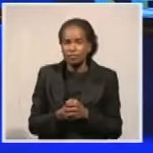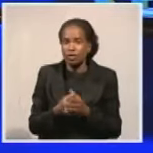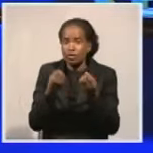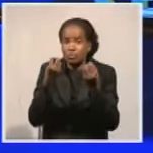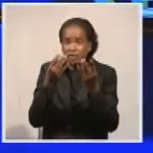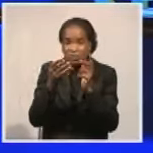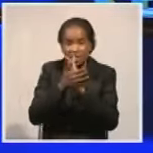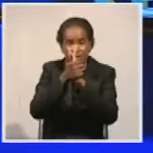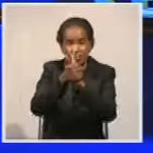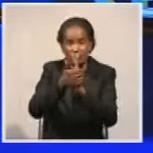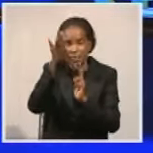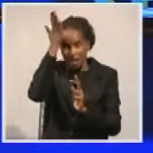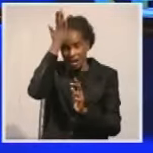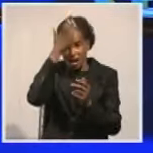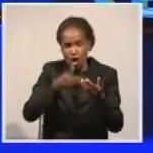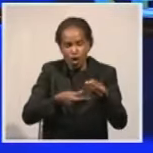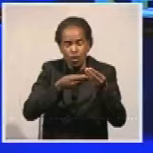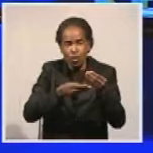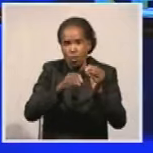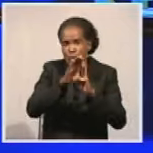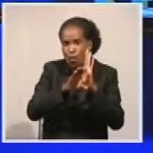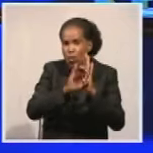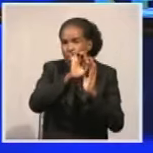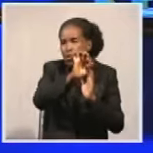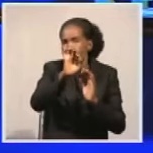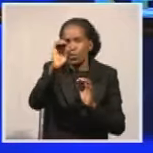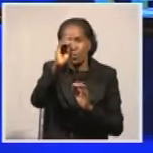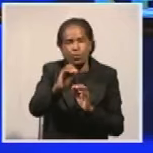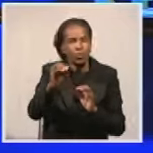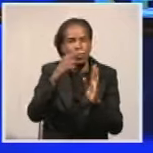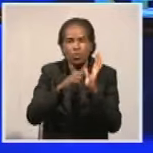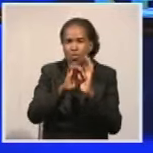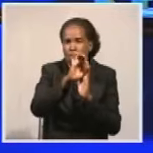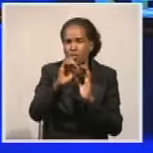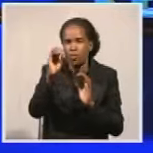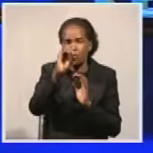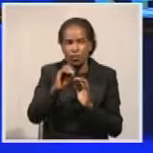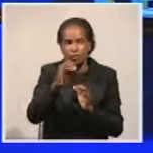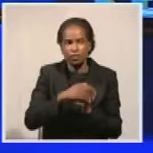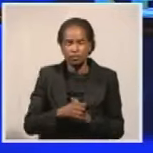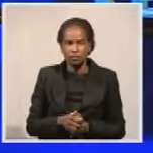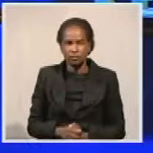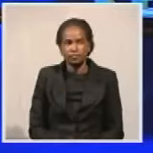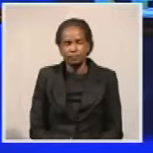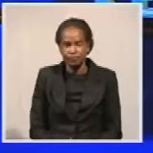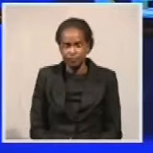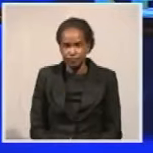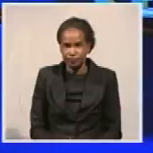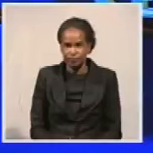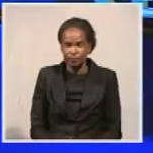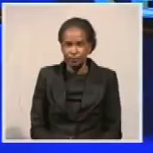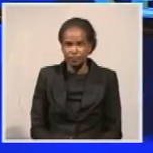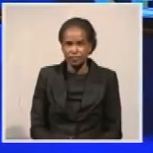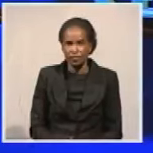documents that are guiding them. Guiding documents in terms of how to run their... How to run the administration, except